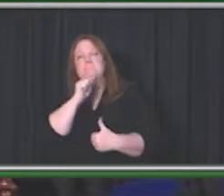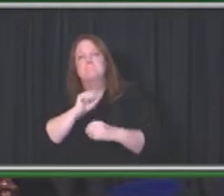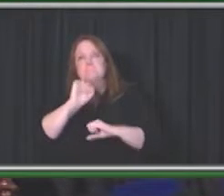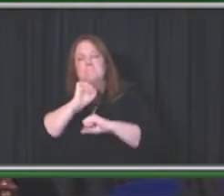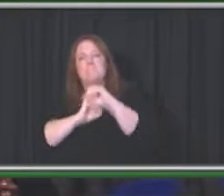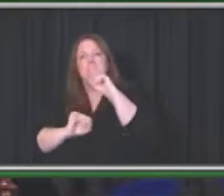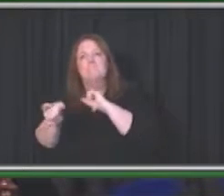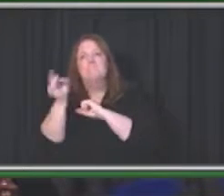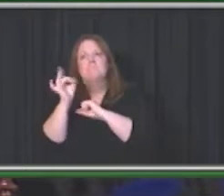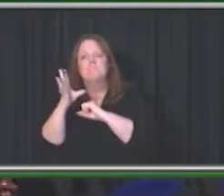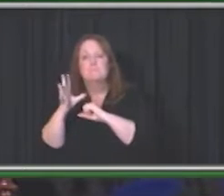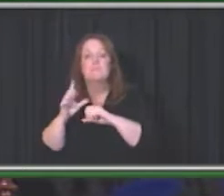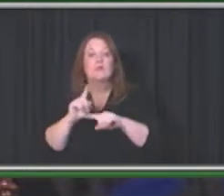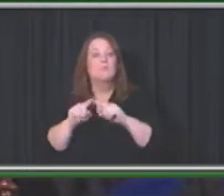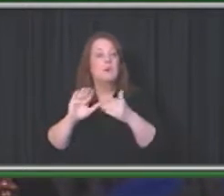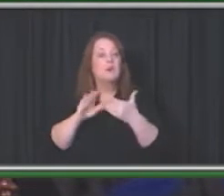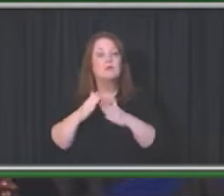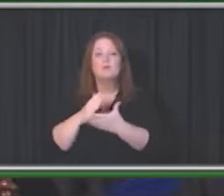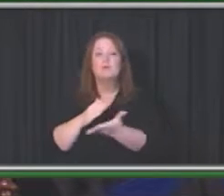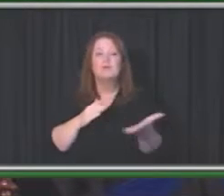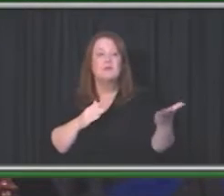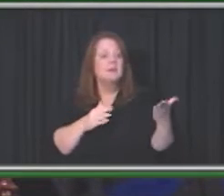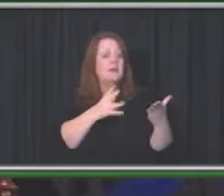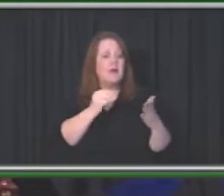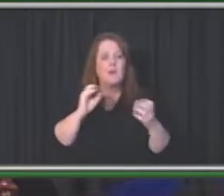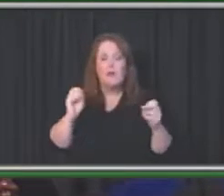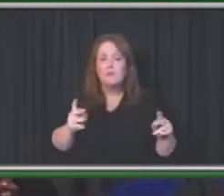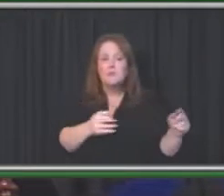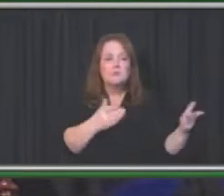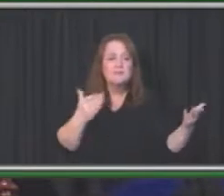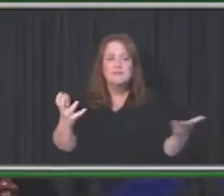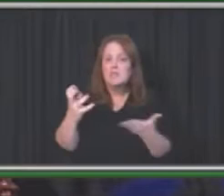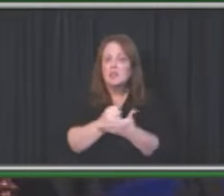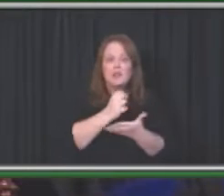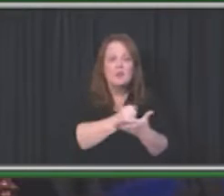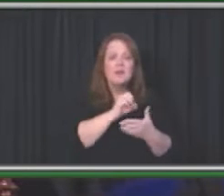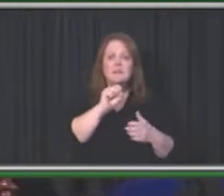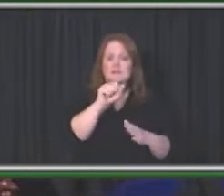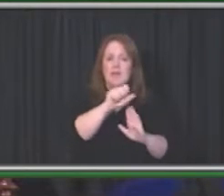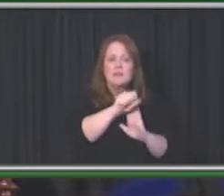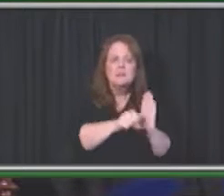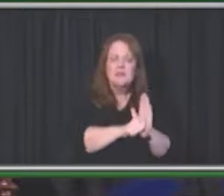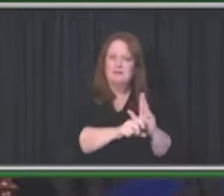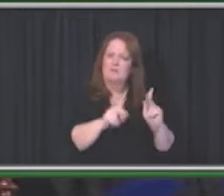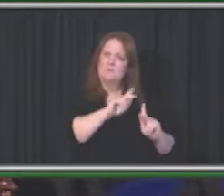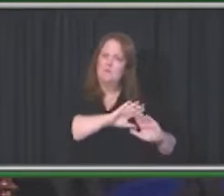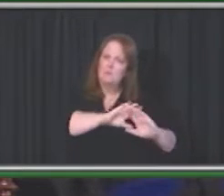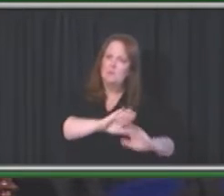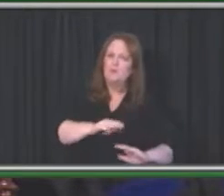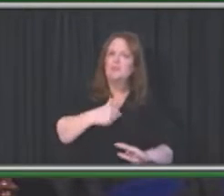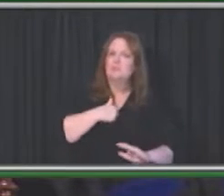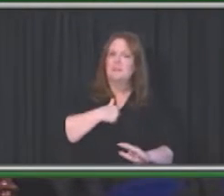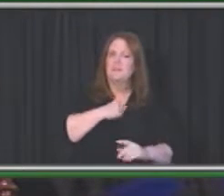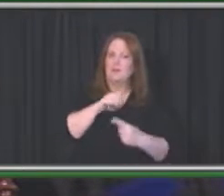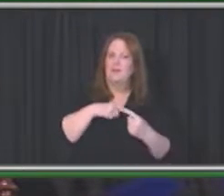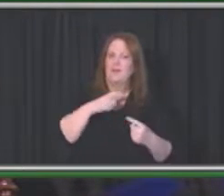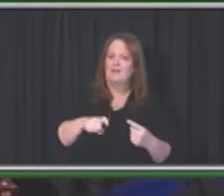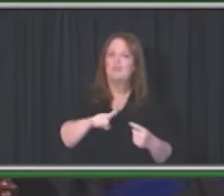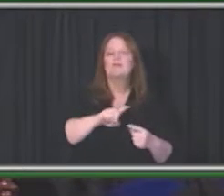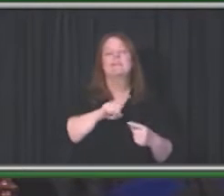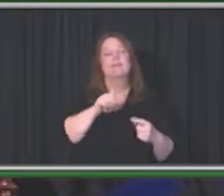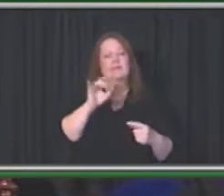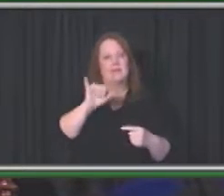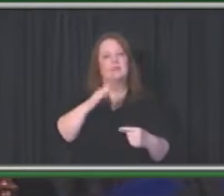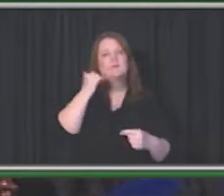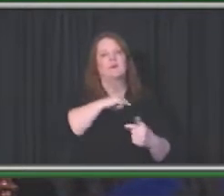finding community and endless opportunities at Sac State, and people willing to push me when I needed it that brought me here today. But what was it